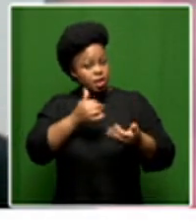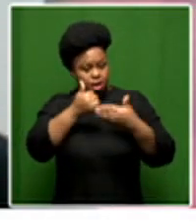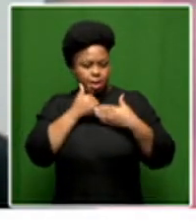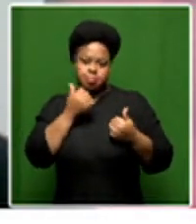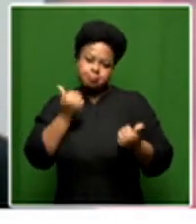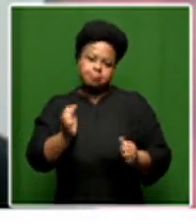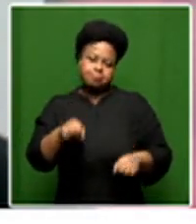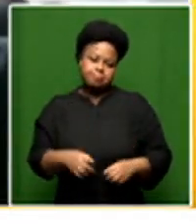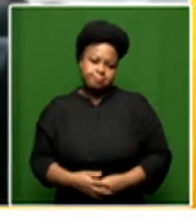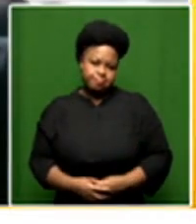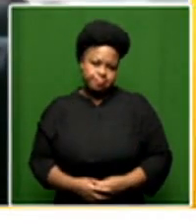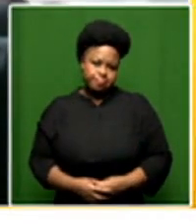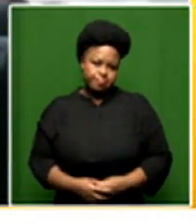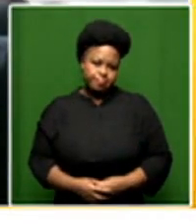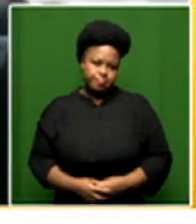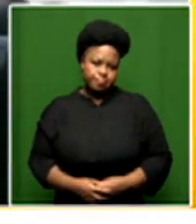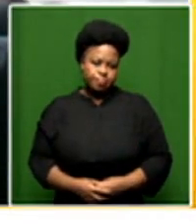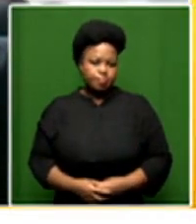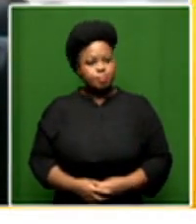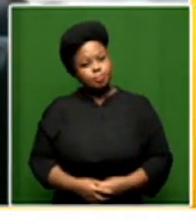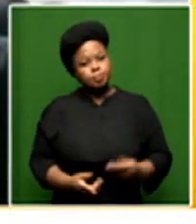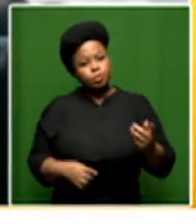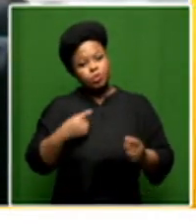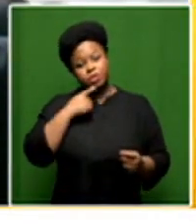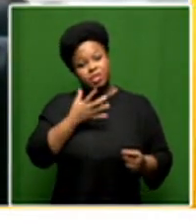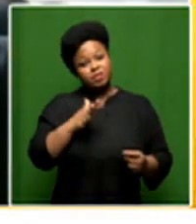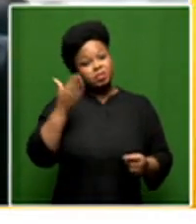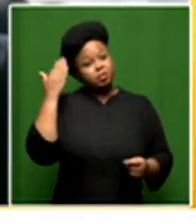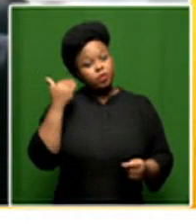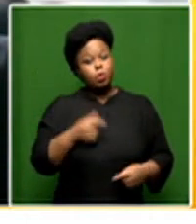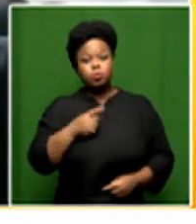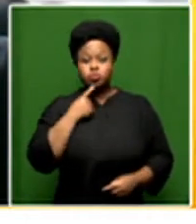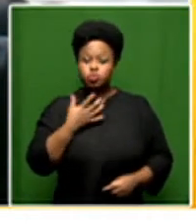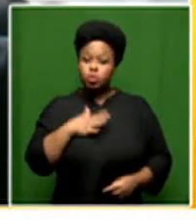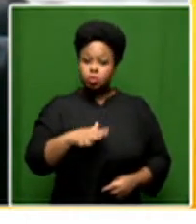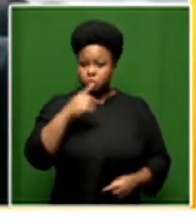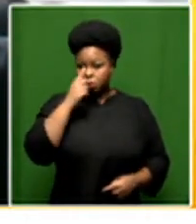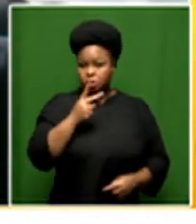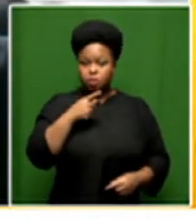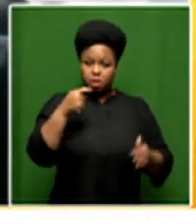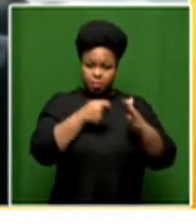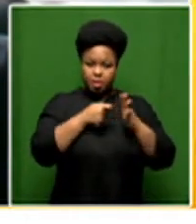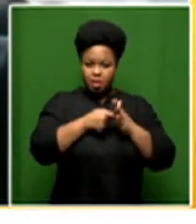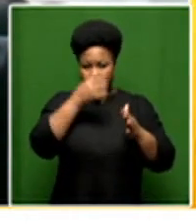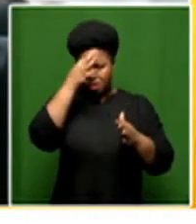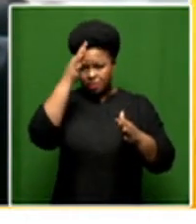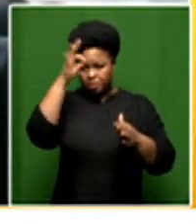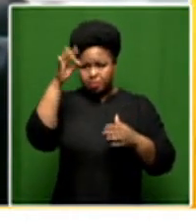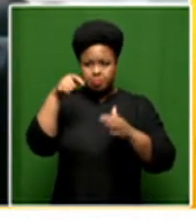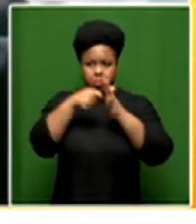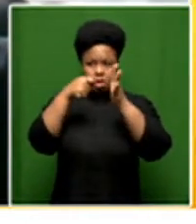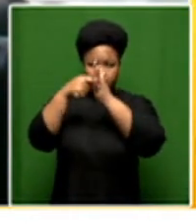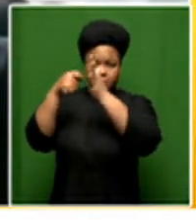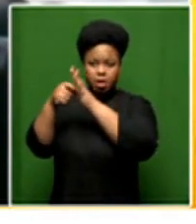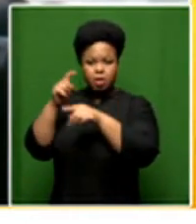help. So, and as you stated earlier, you would like to see government actually purchase more vaccines.